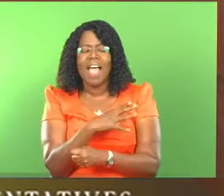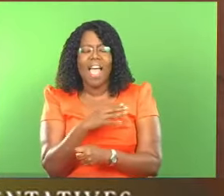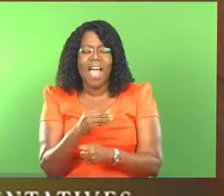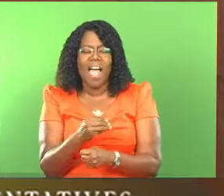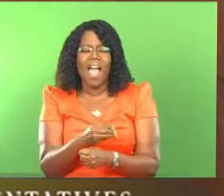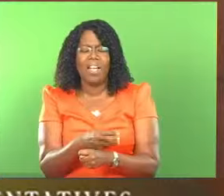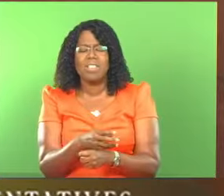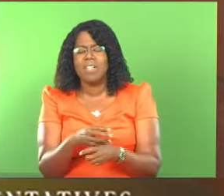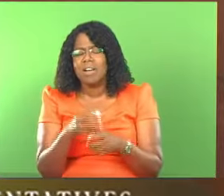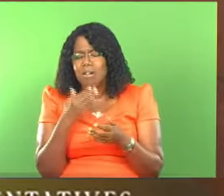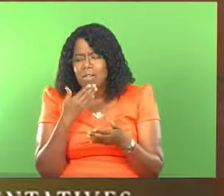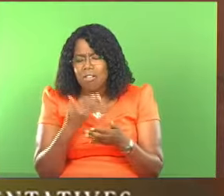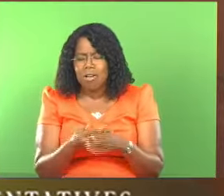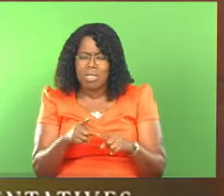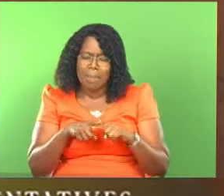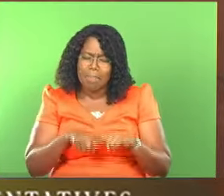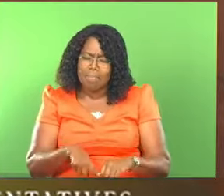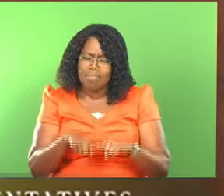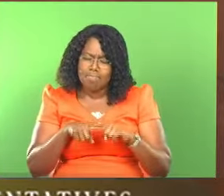So,